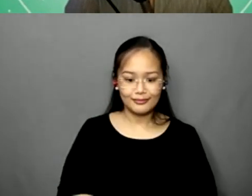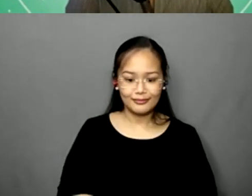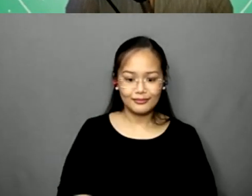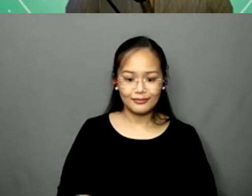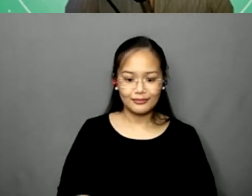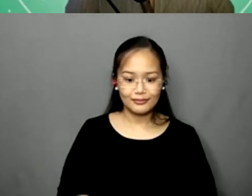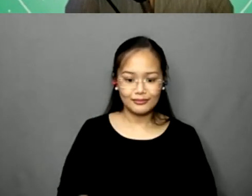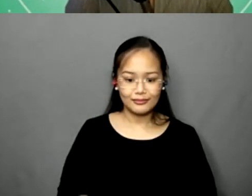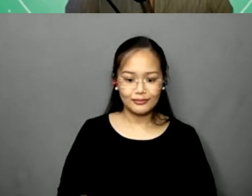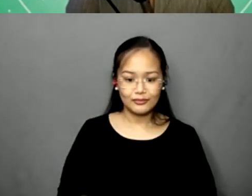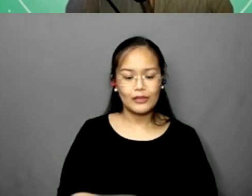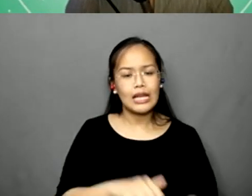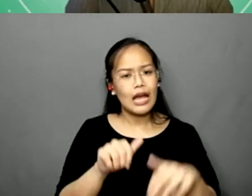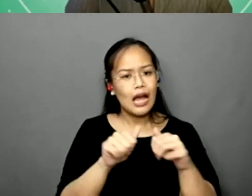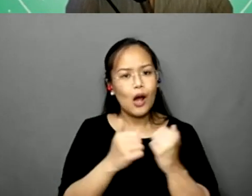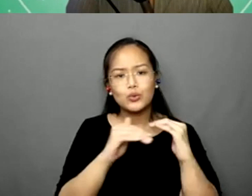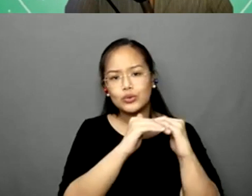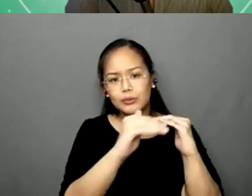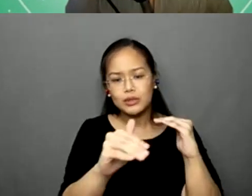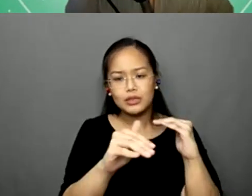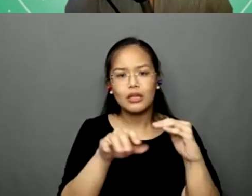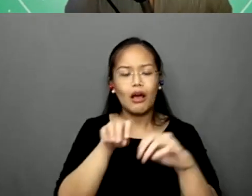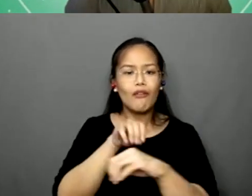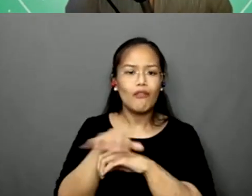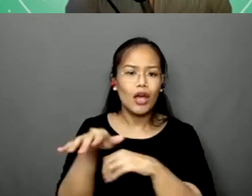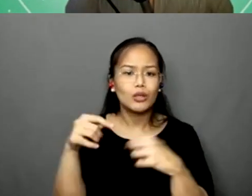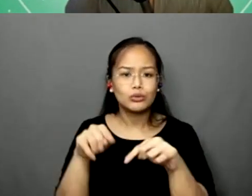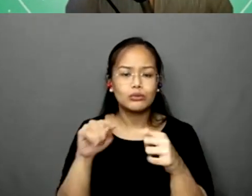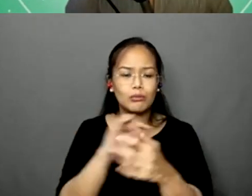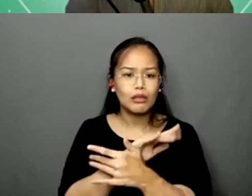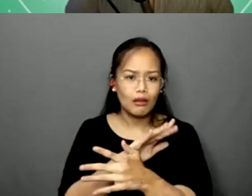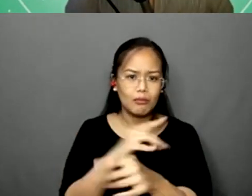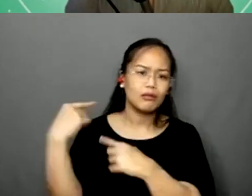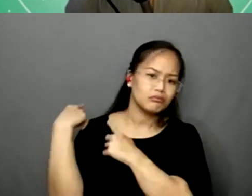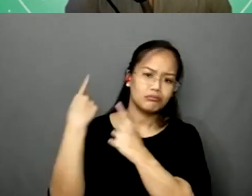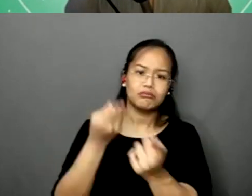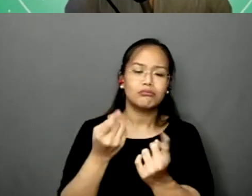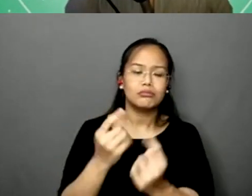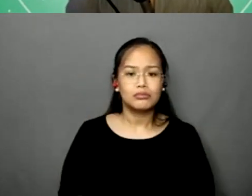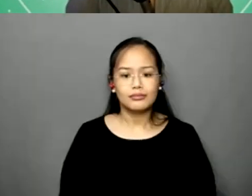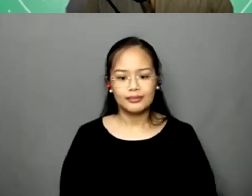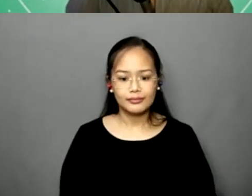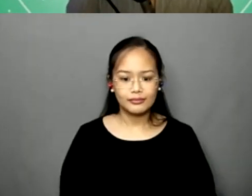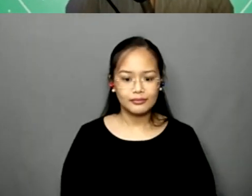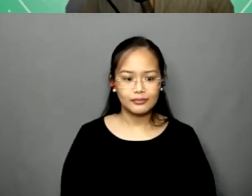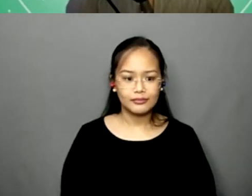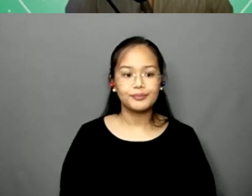How is sustainability affected during this pandemic ever since last year?